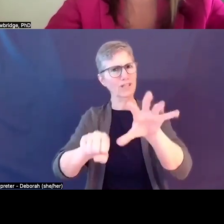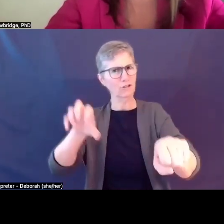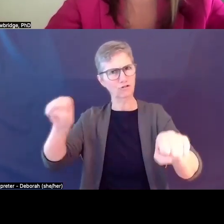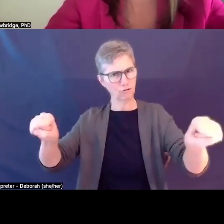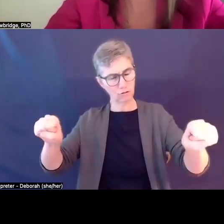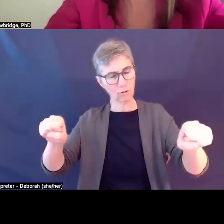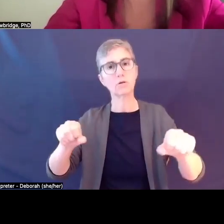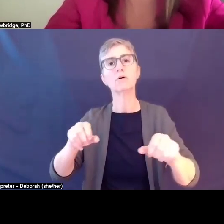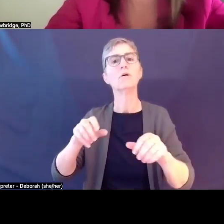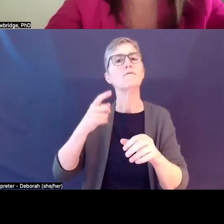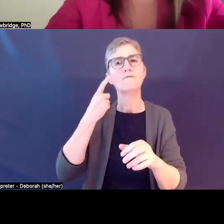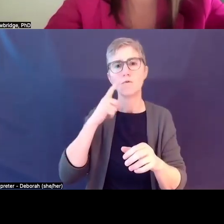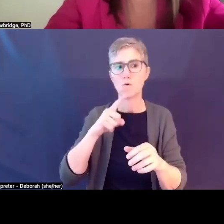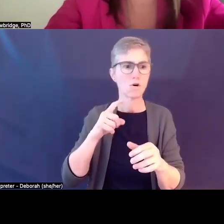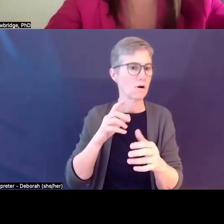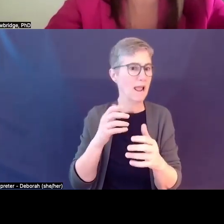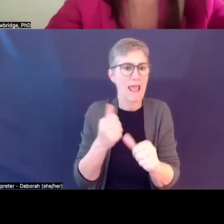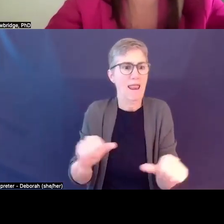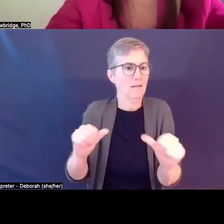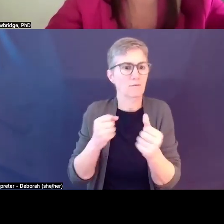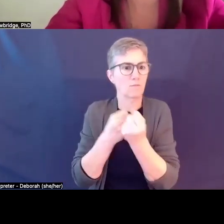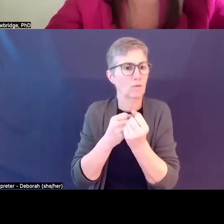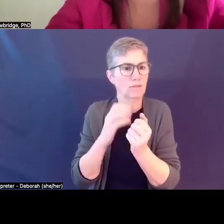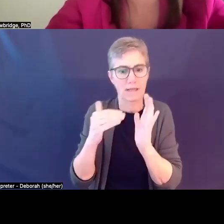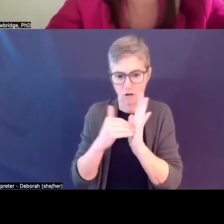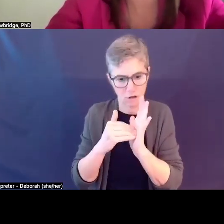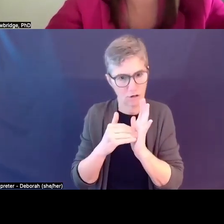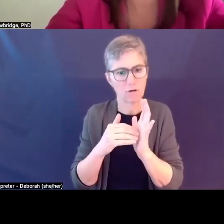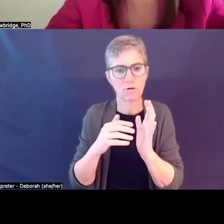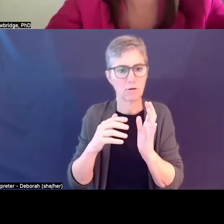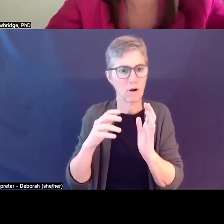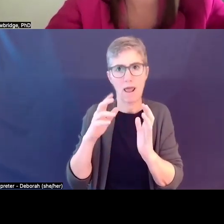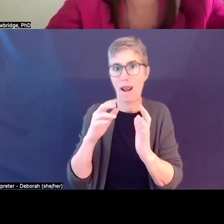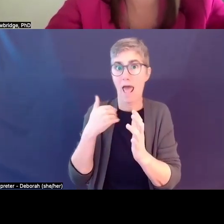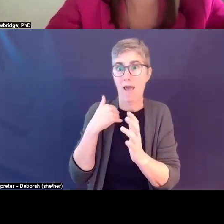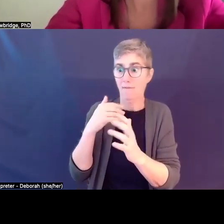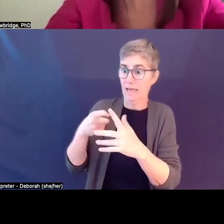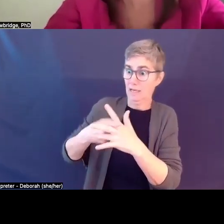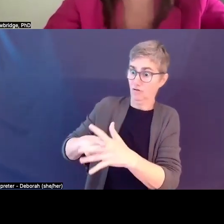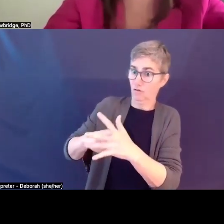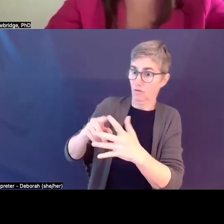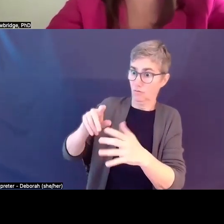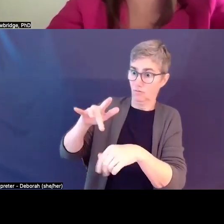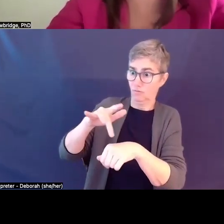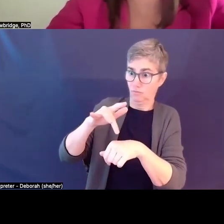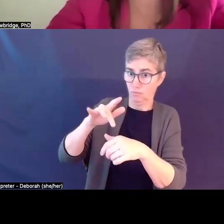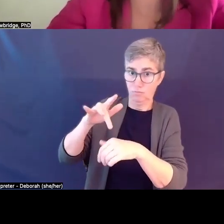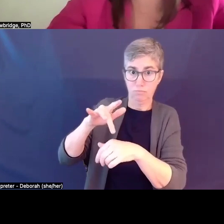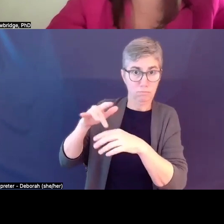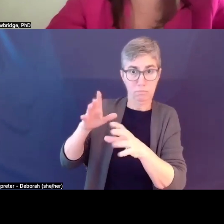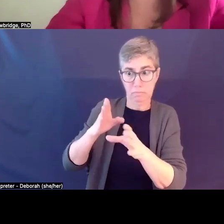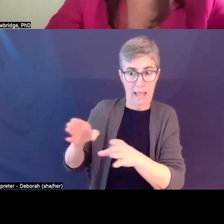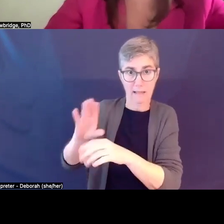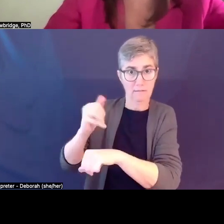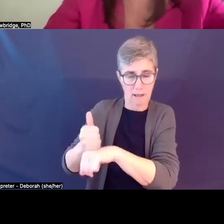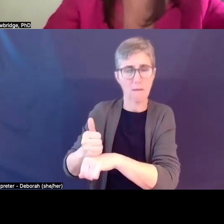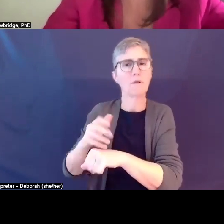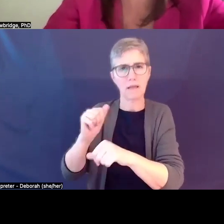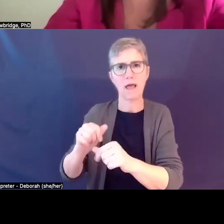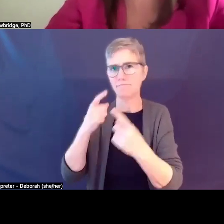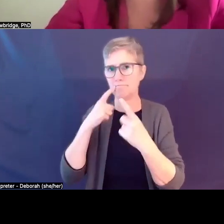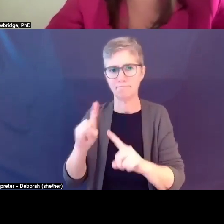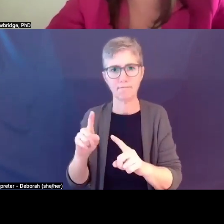support centers who are administered a risk need assessment and have an initial treatment plan developed. Finally, for CBT, we conduct a test of support